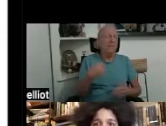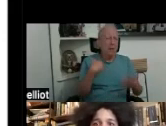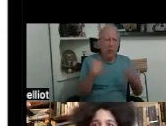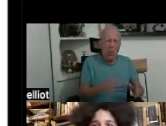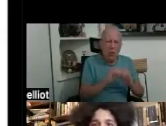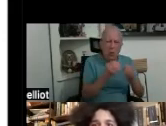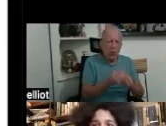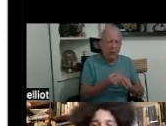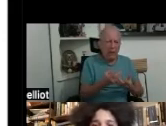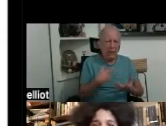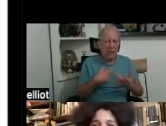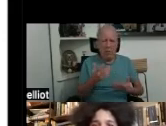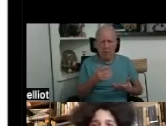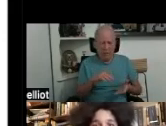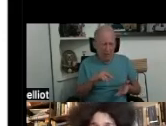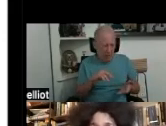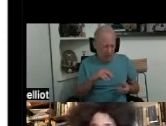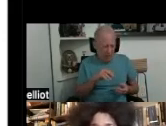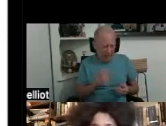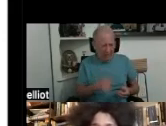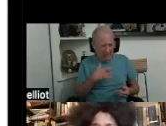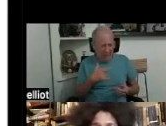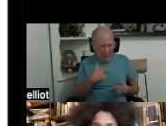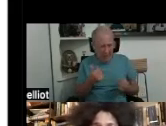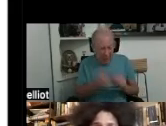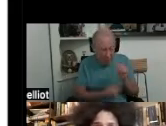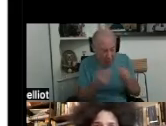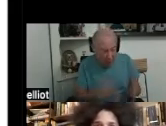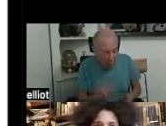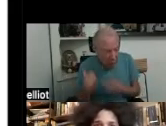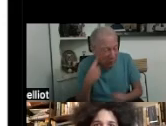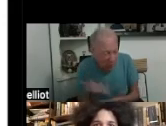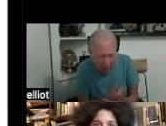do we structure governance in a cooperative corporation?